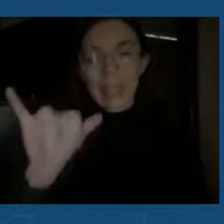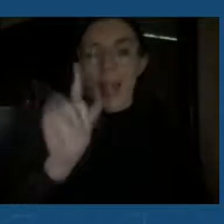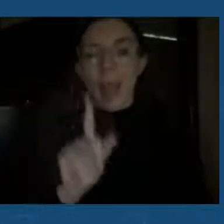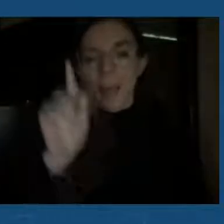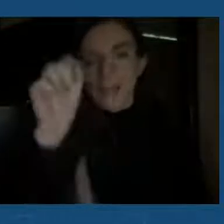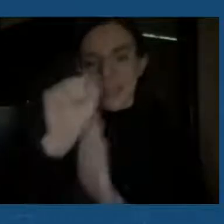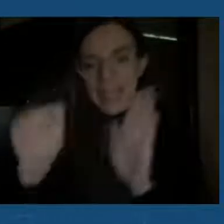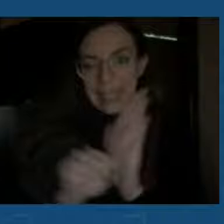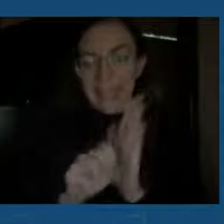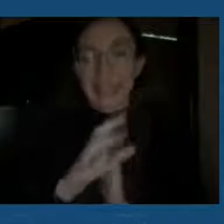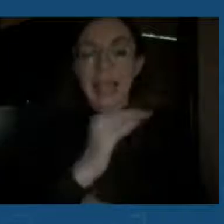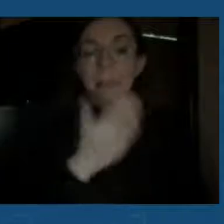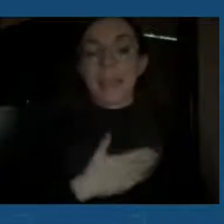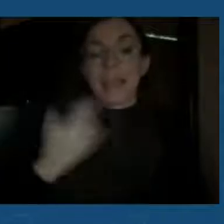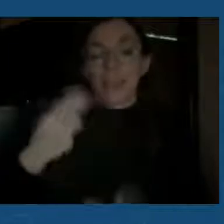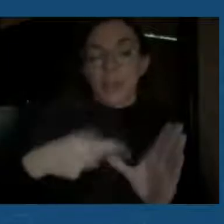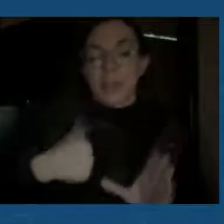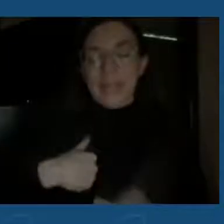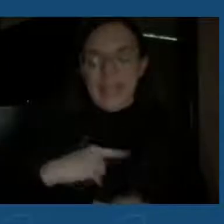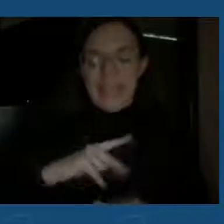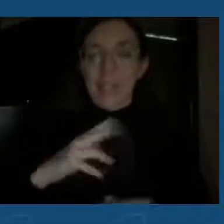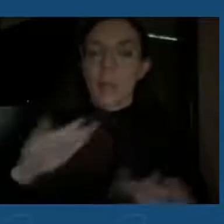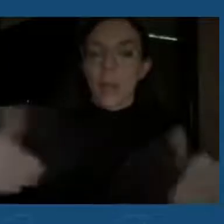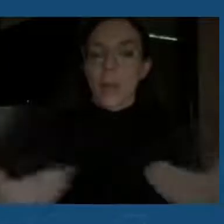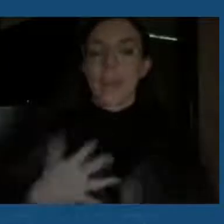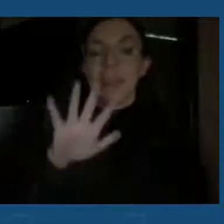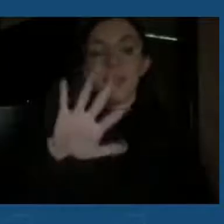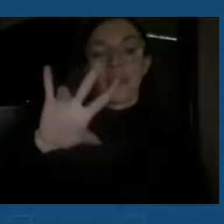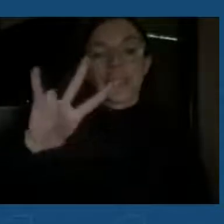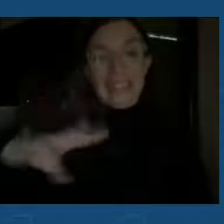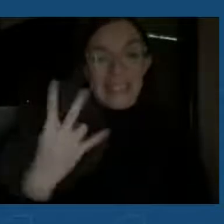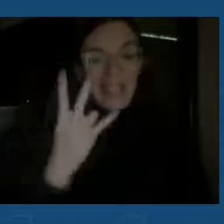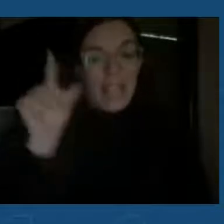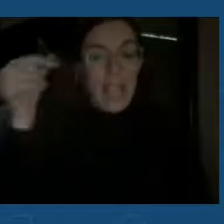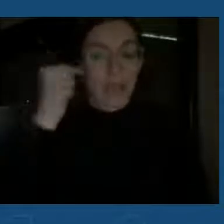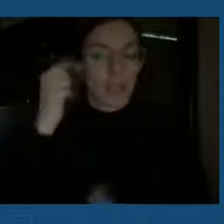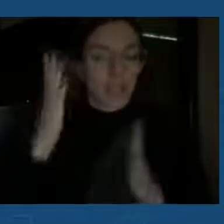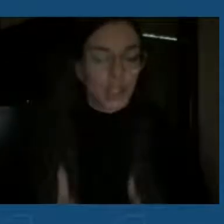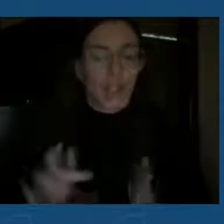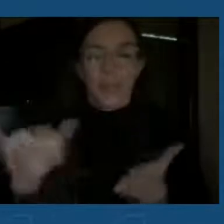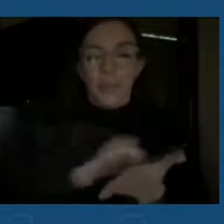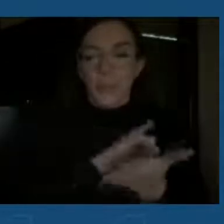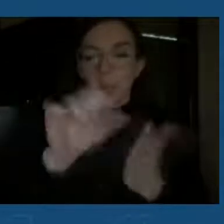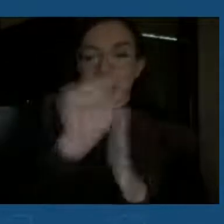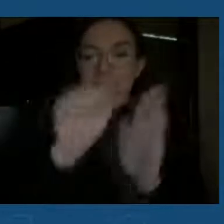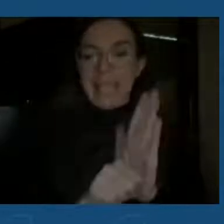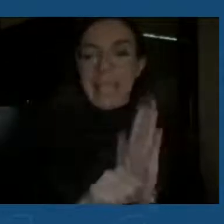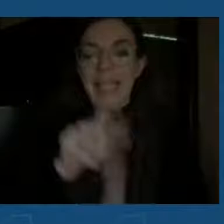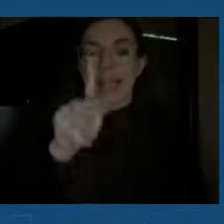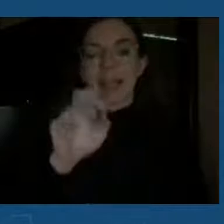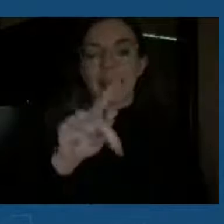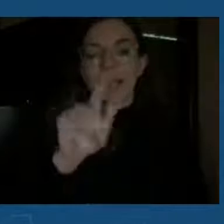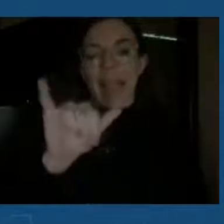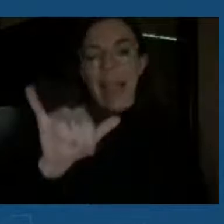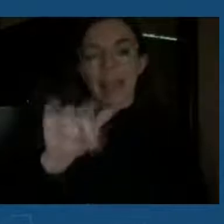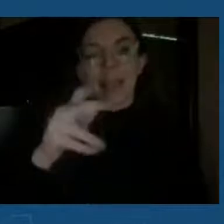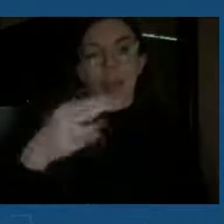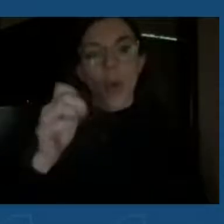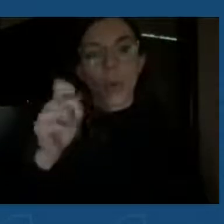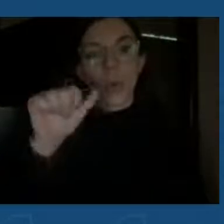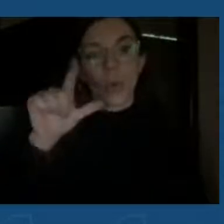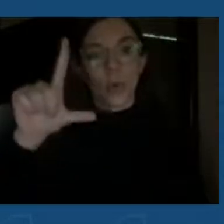please join me in welcoming the 57th governor of the great state of New York, Kathy Hochul.